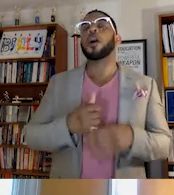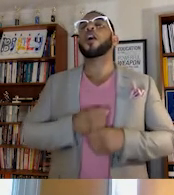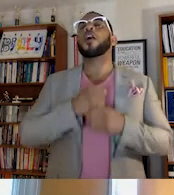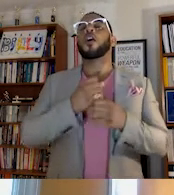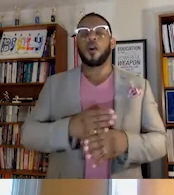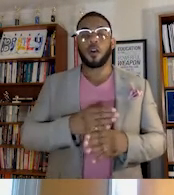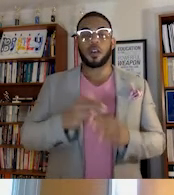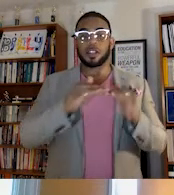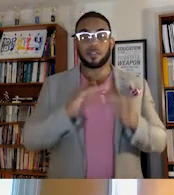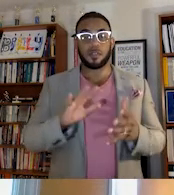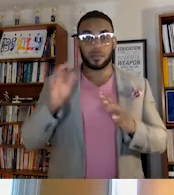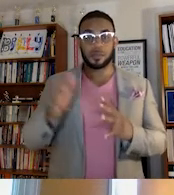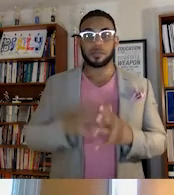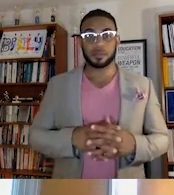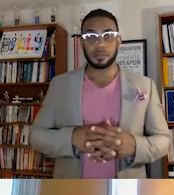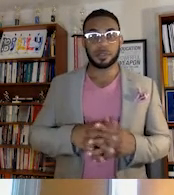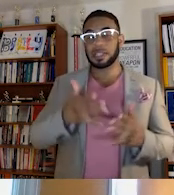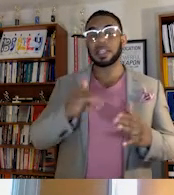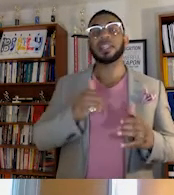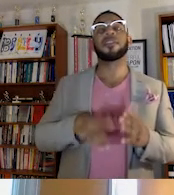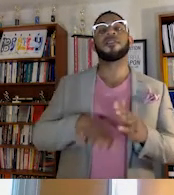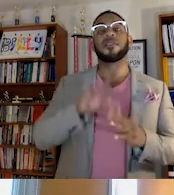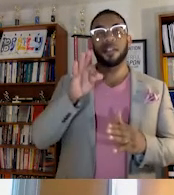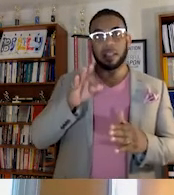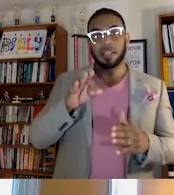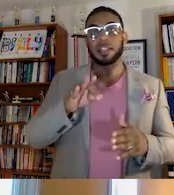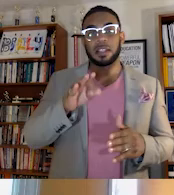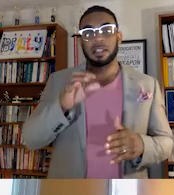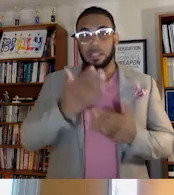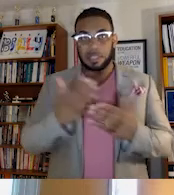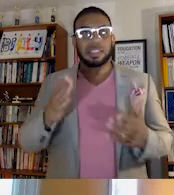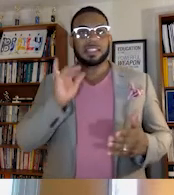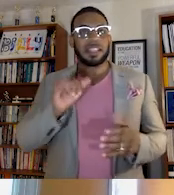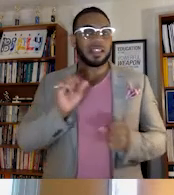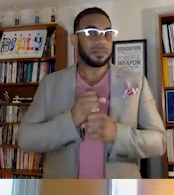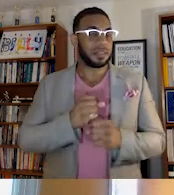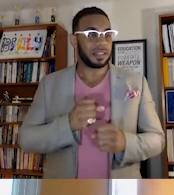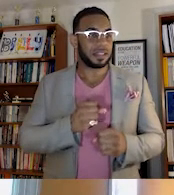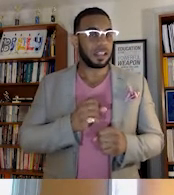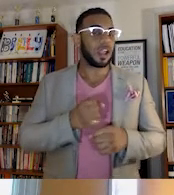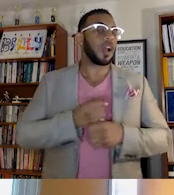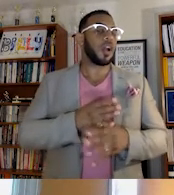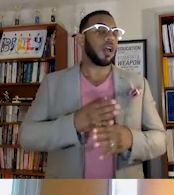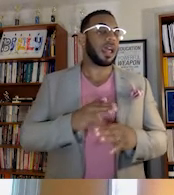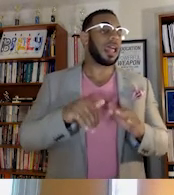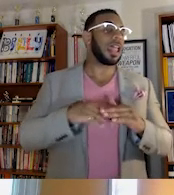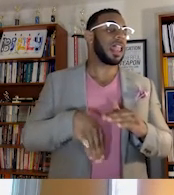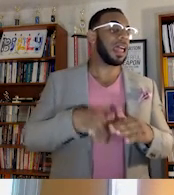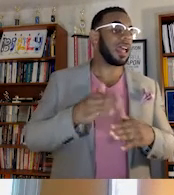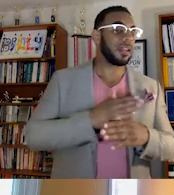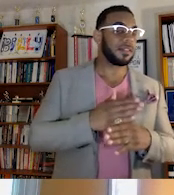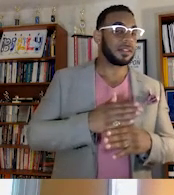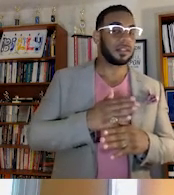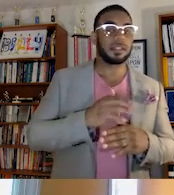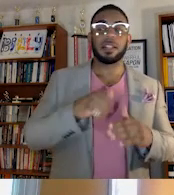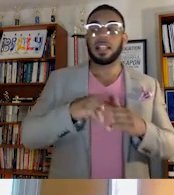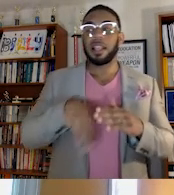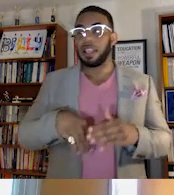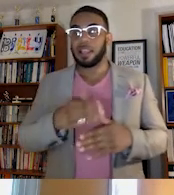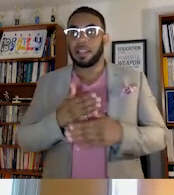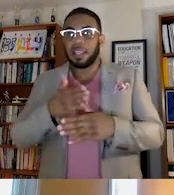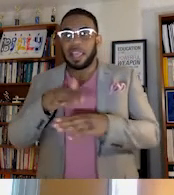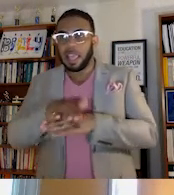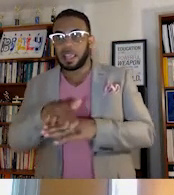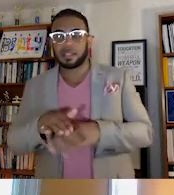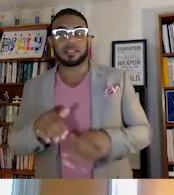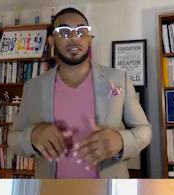caused the civil unrest, and let's fund those things that cause it. It's lack of education, it's lack to access